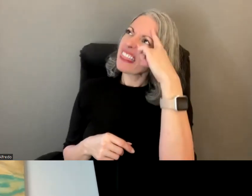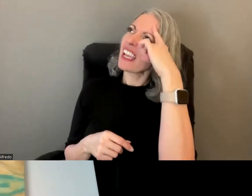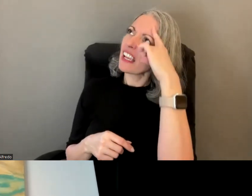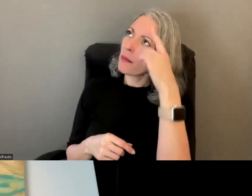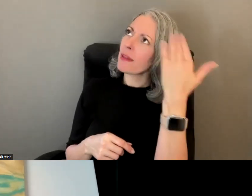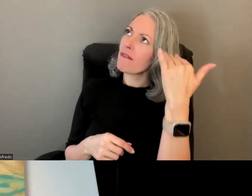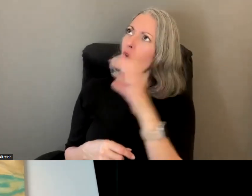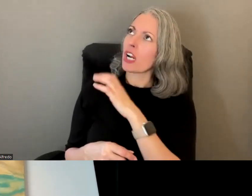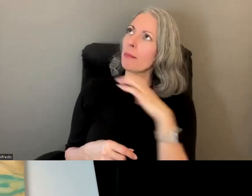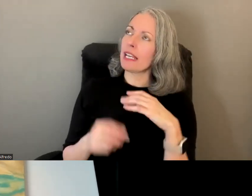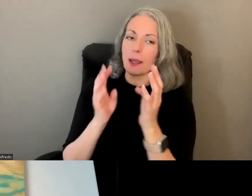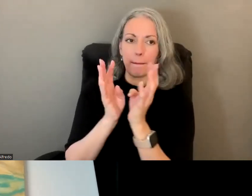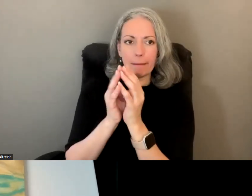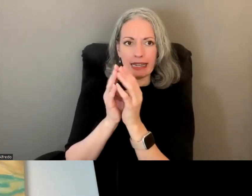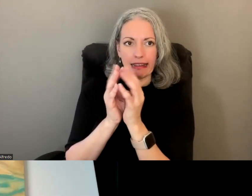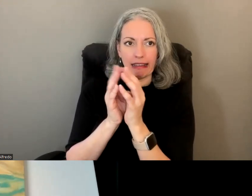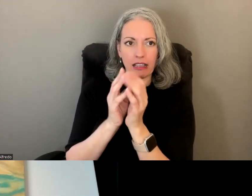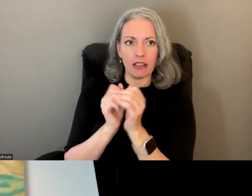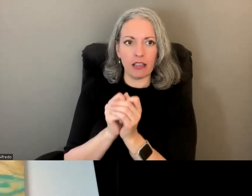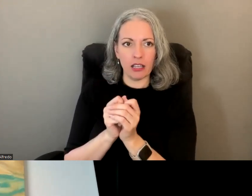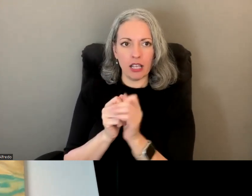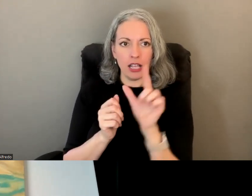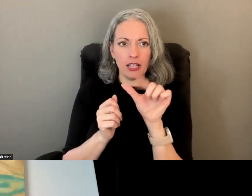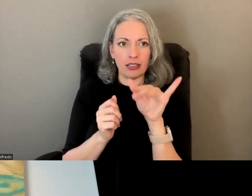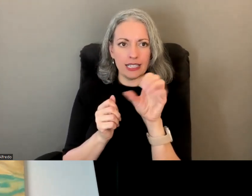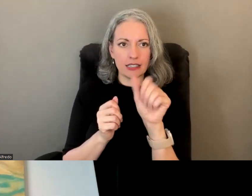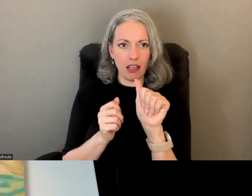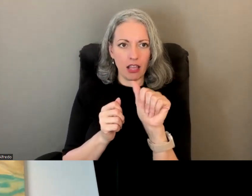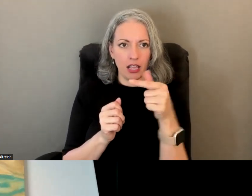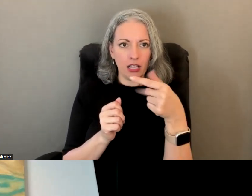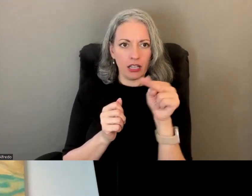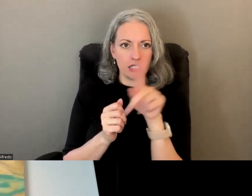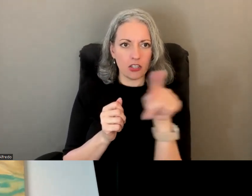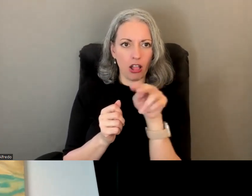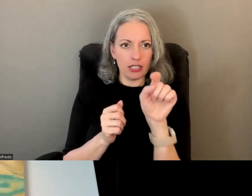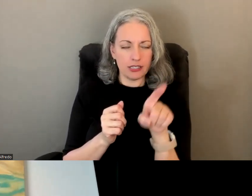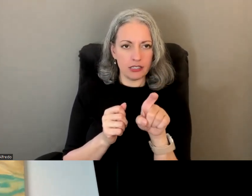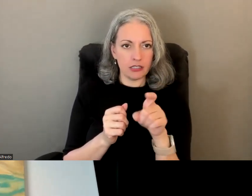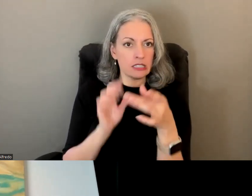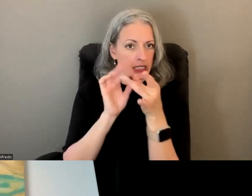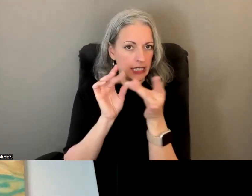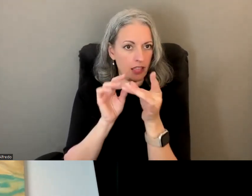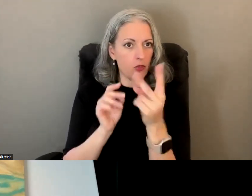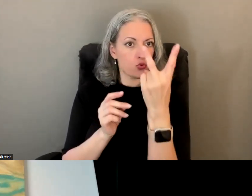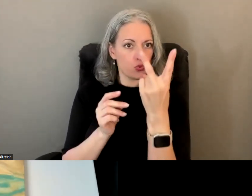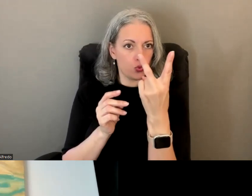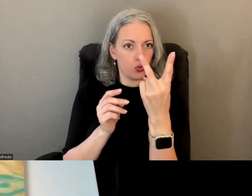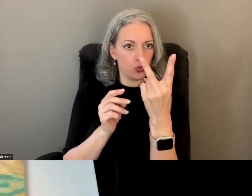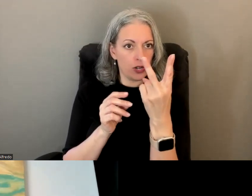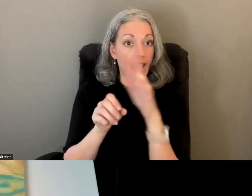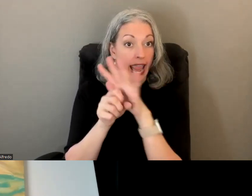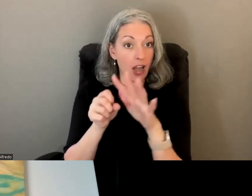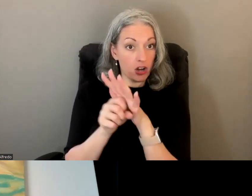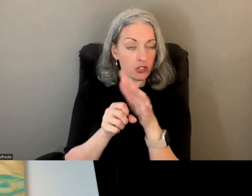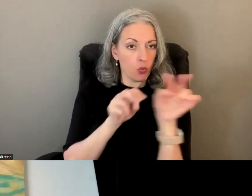committee meeting, Lisa Gonzalez, who is our program lead for that campaign, had mentioned that there are 2 areas that we are evaluating at, and that